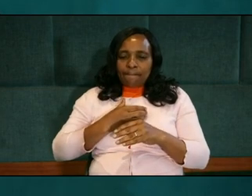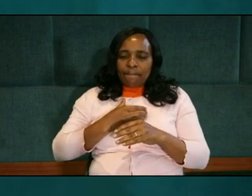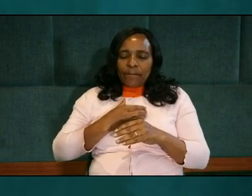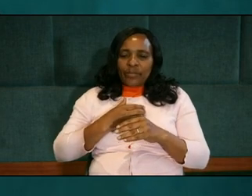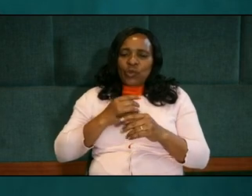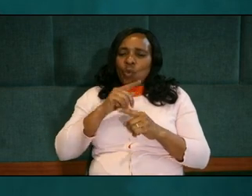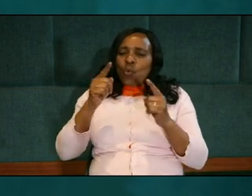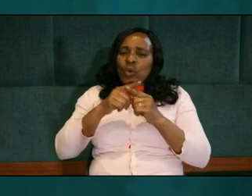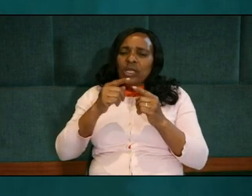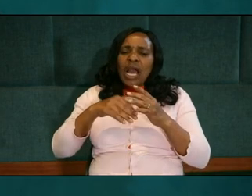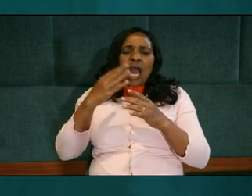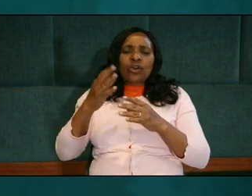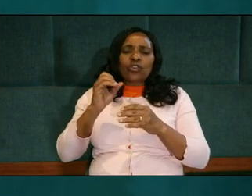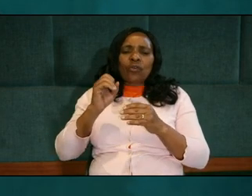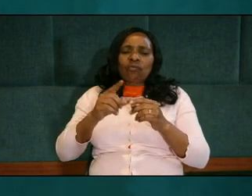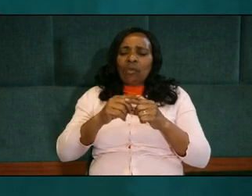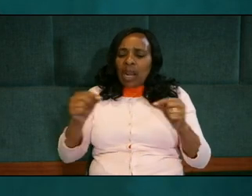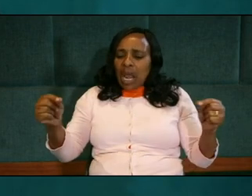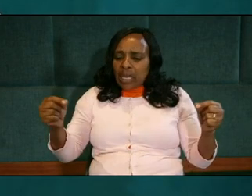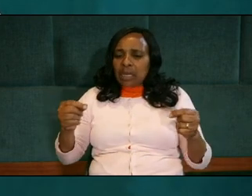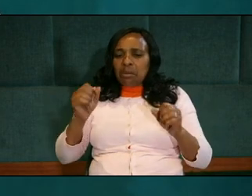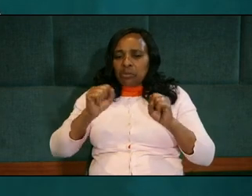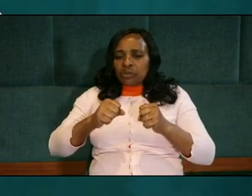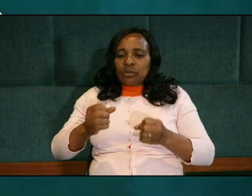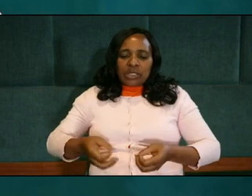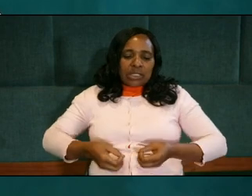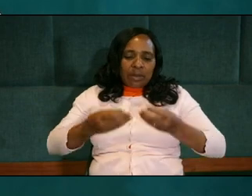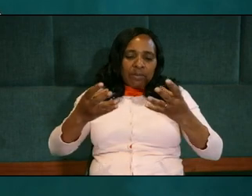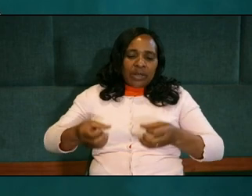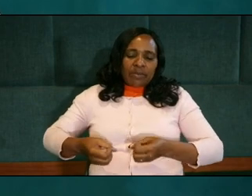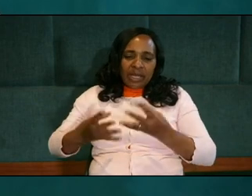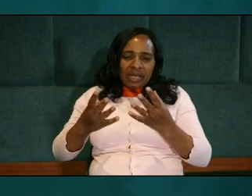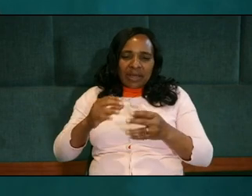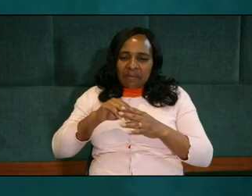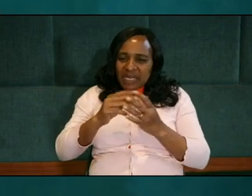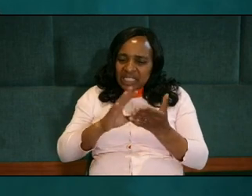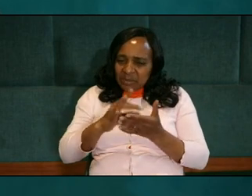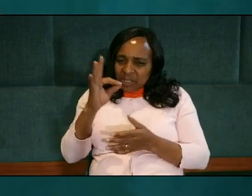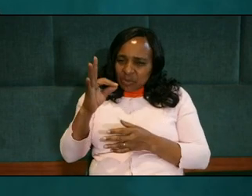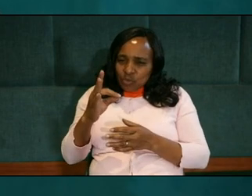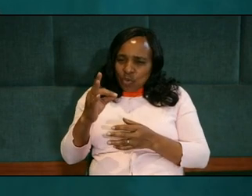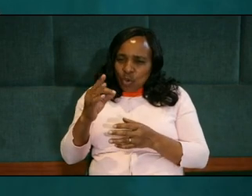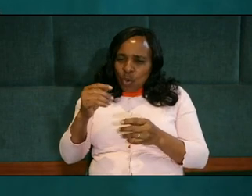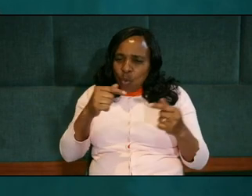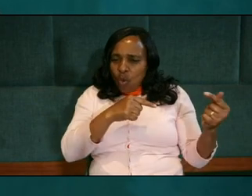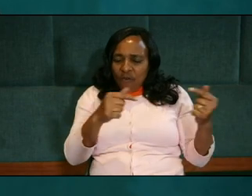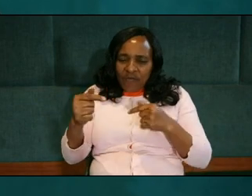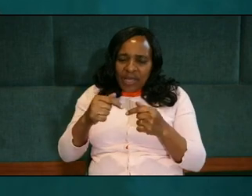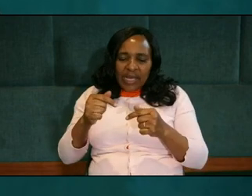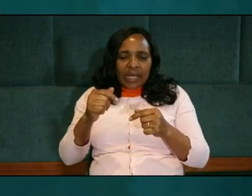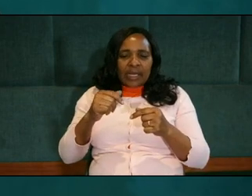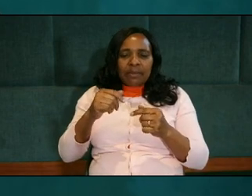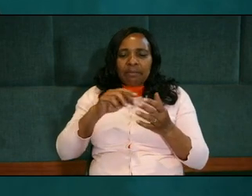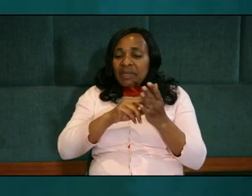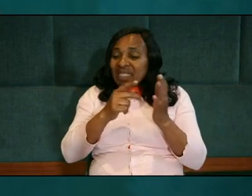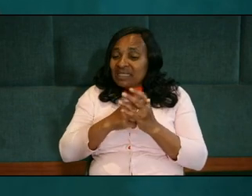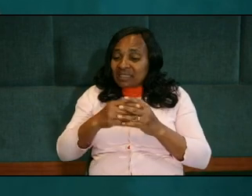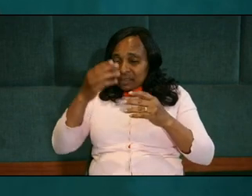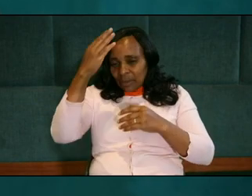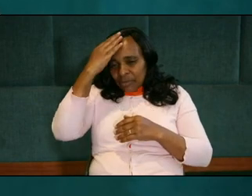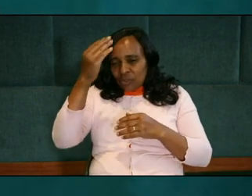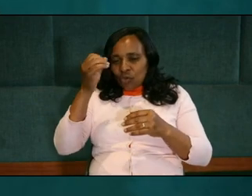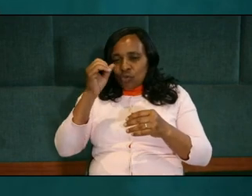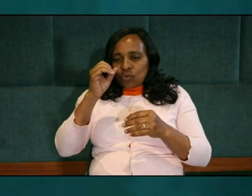you're out of line, you won't get supplies. So spiritual warfare is really about submitting to God. And once we are in